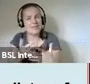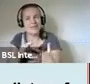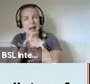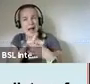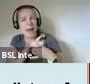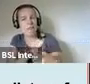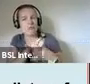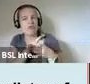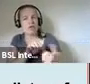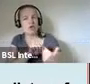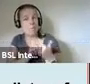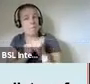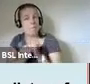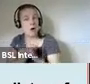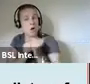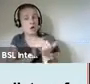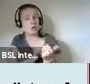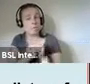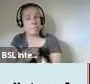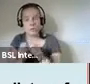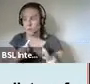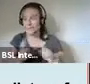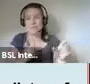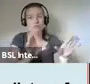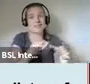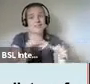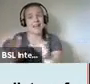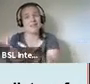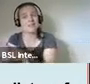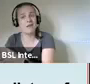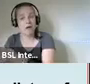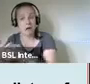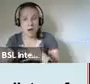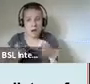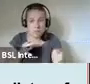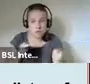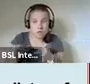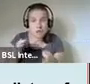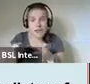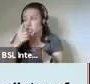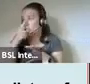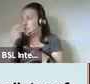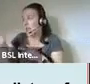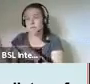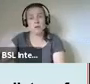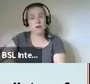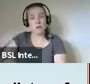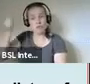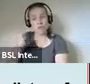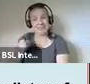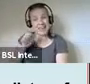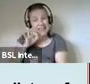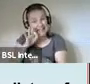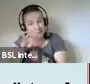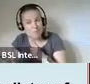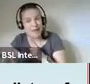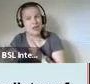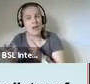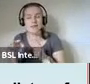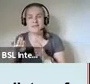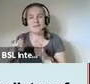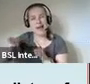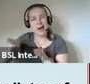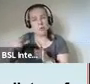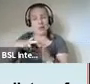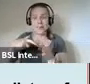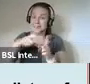partnership between the sectors, strategies for bringing in specialists outside of the ECD sector who might be needed for